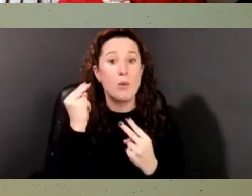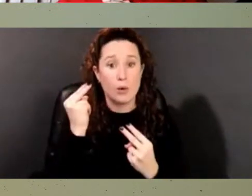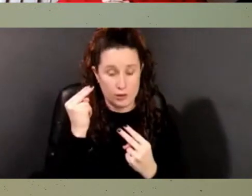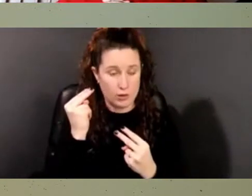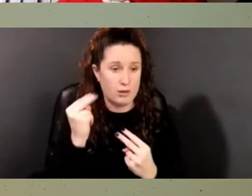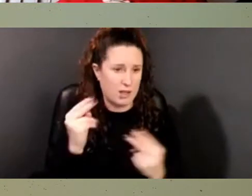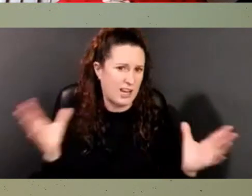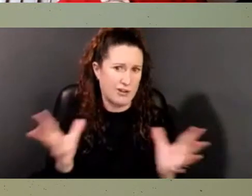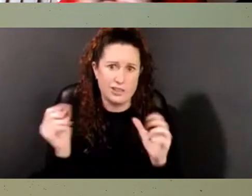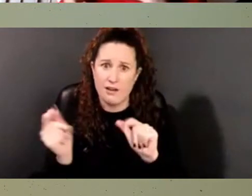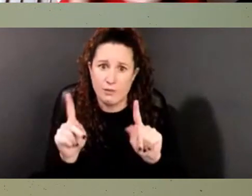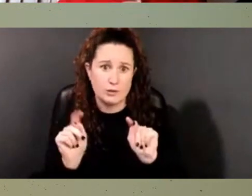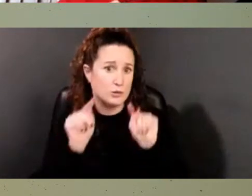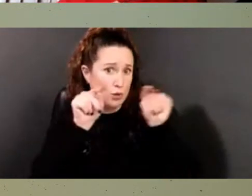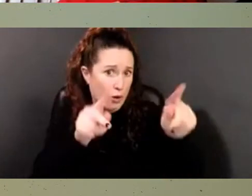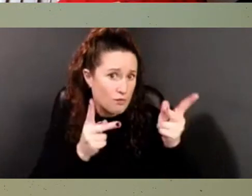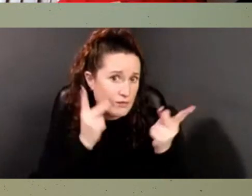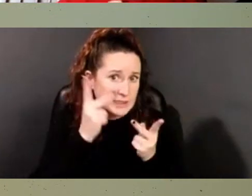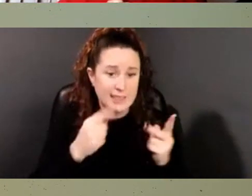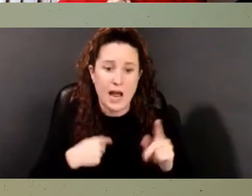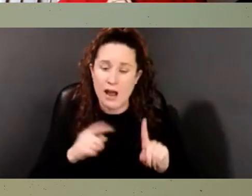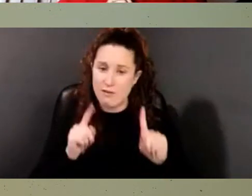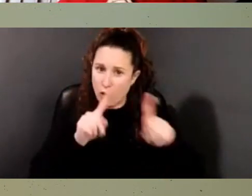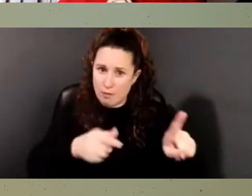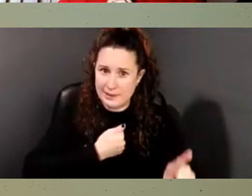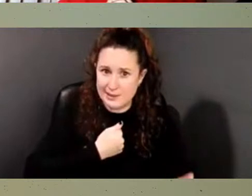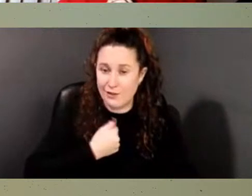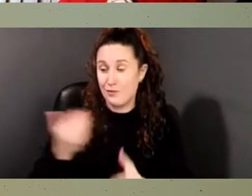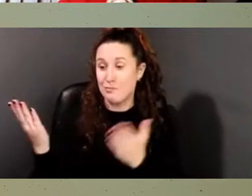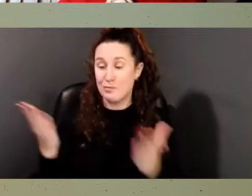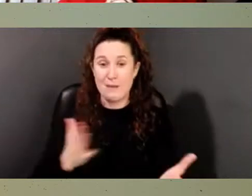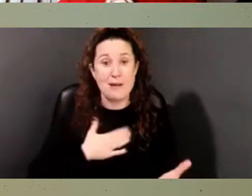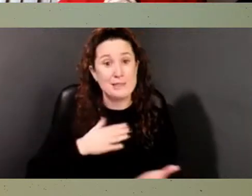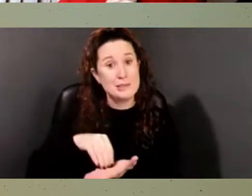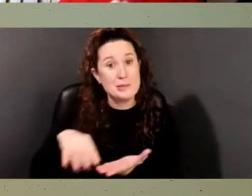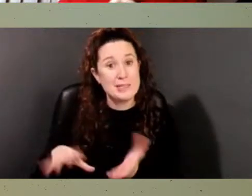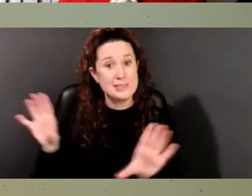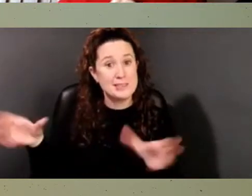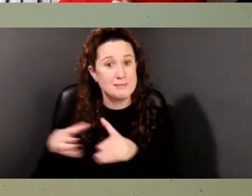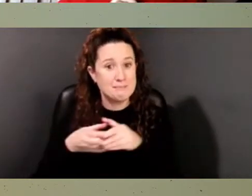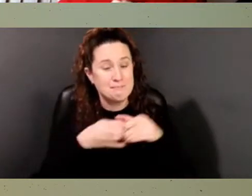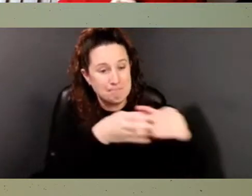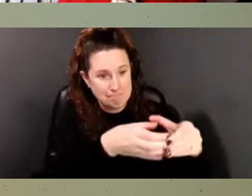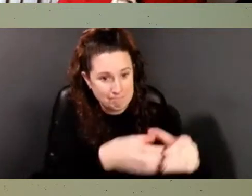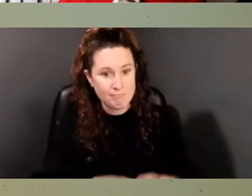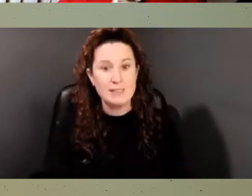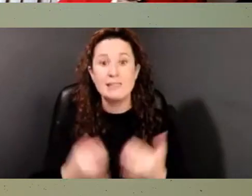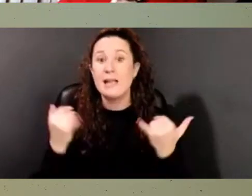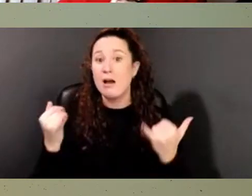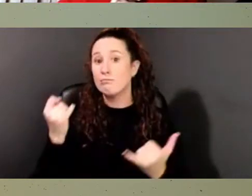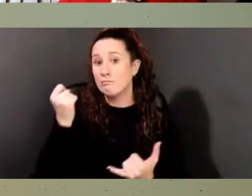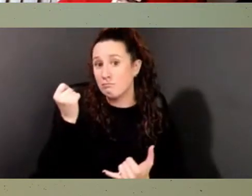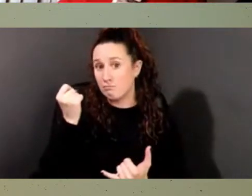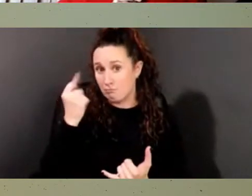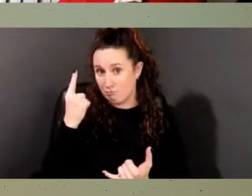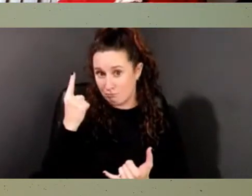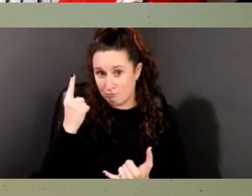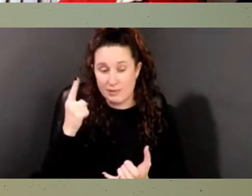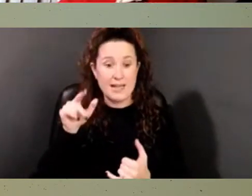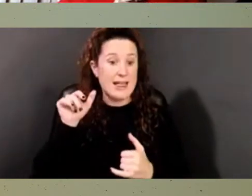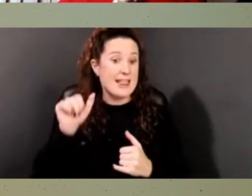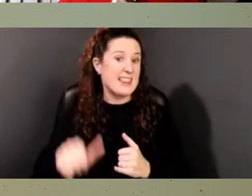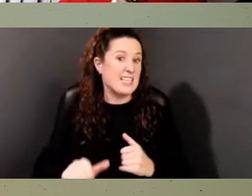visit. I've taken students. And so once this was the find of the century,